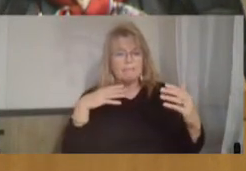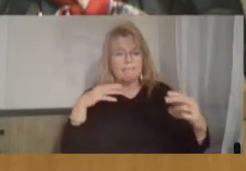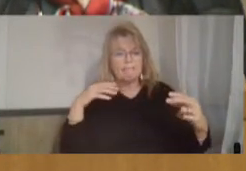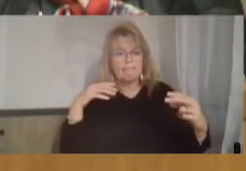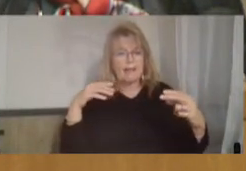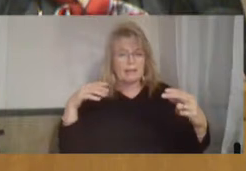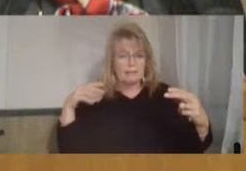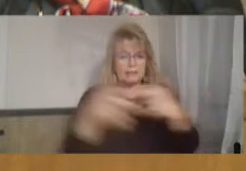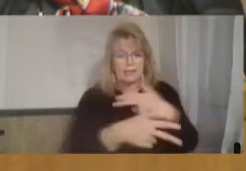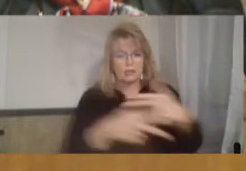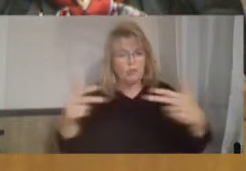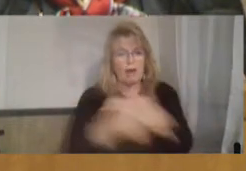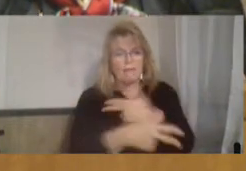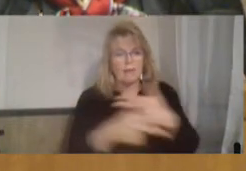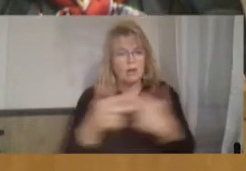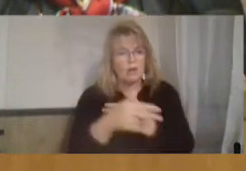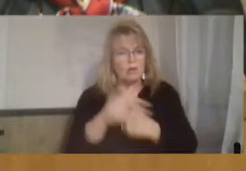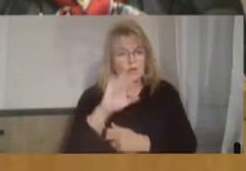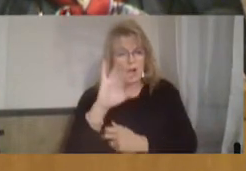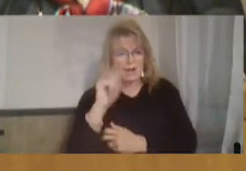they wanted to use our alley.